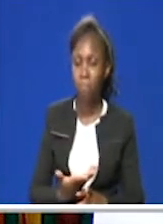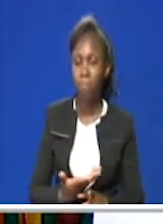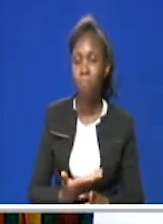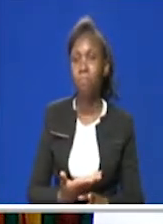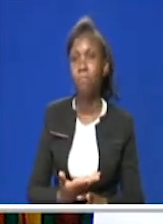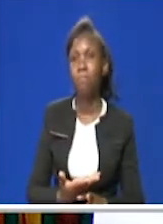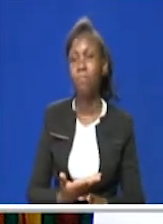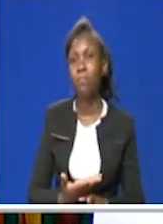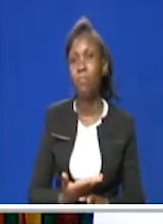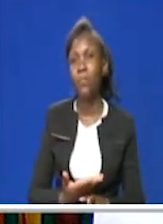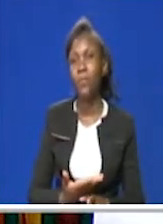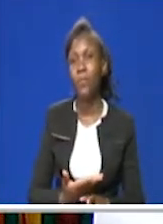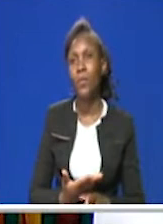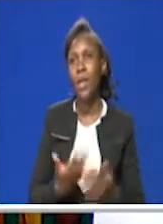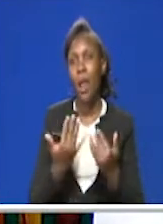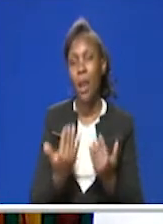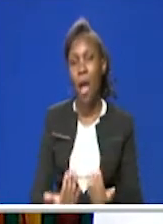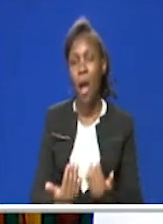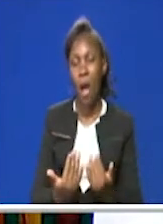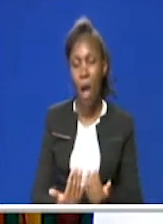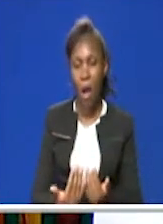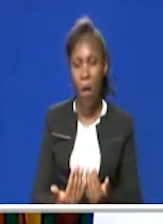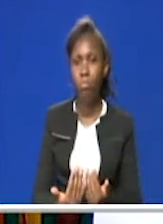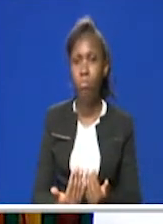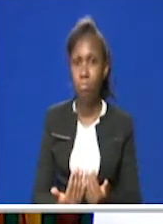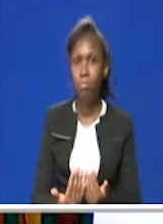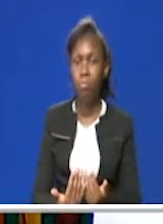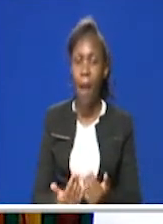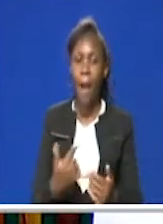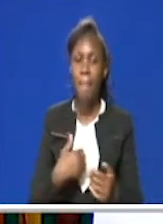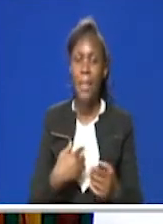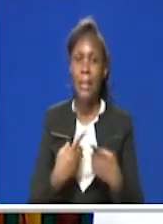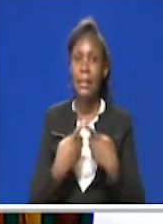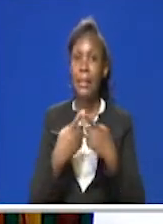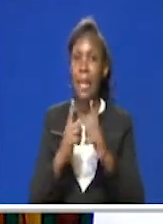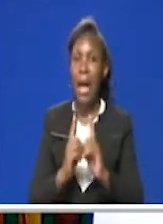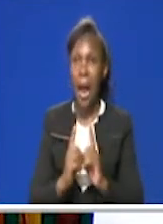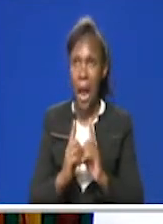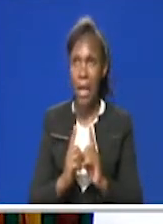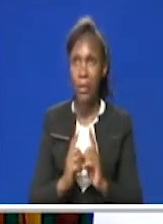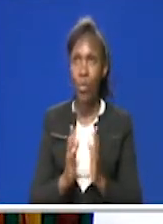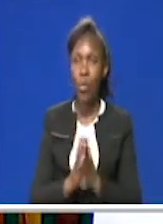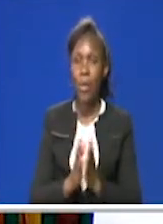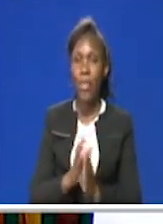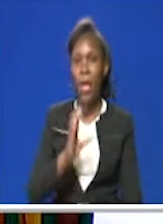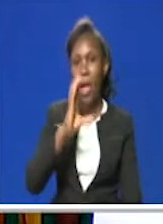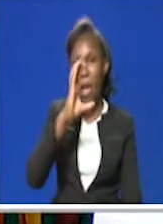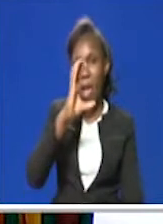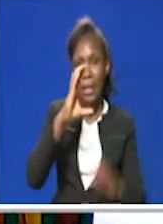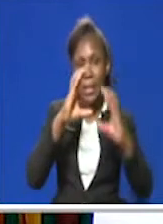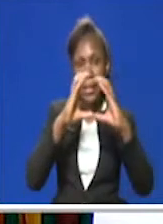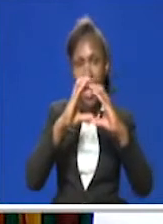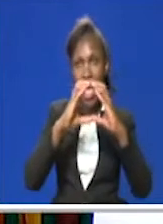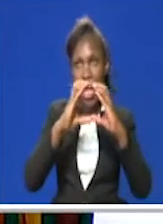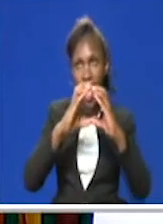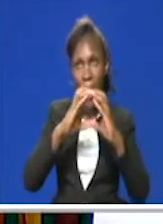So, learner, I will start with the cell physiology.